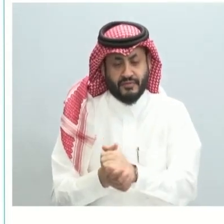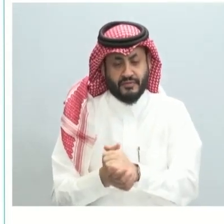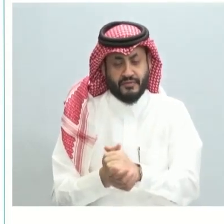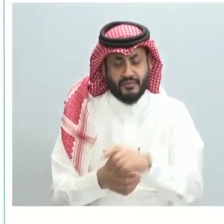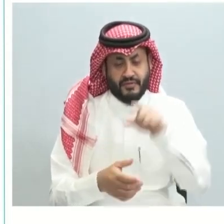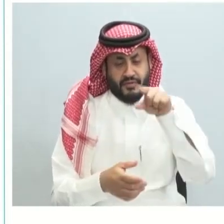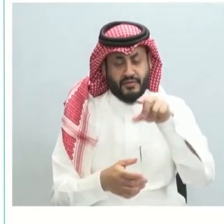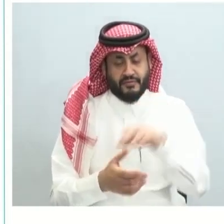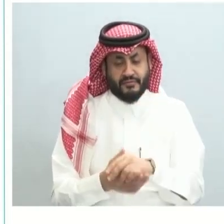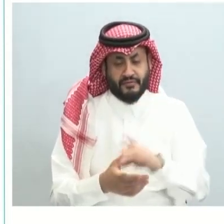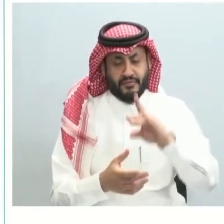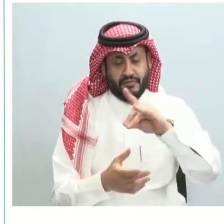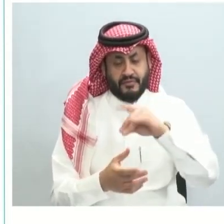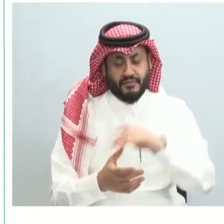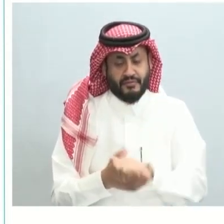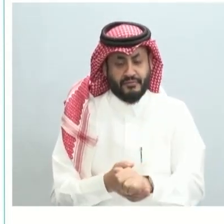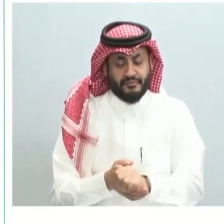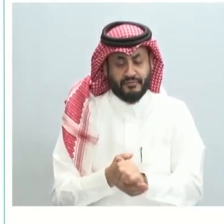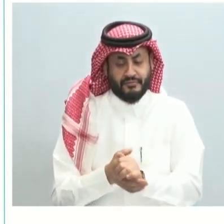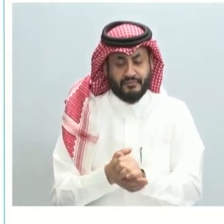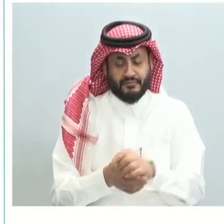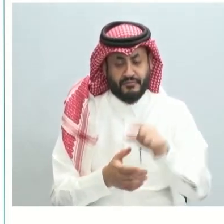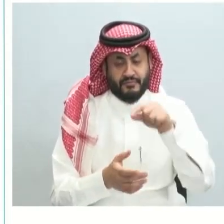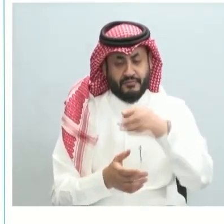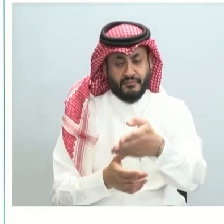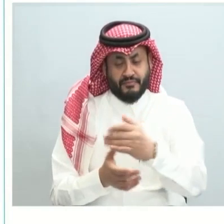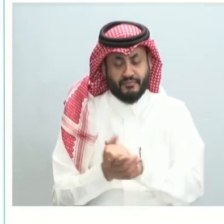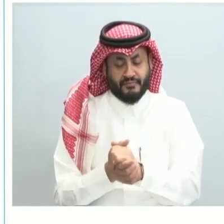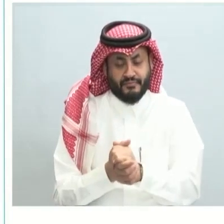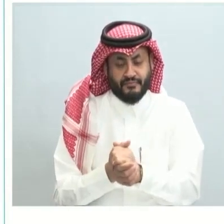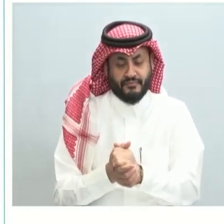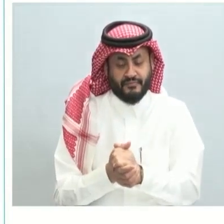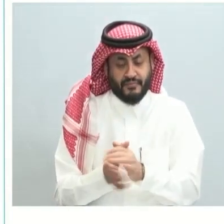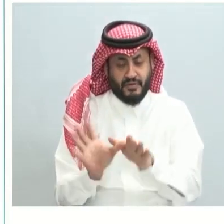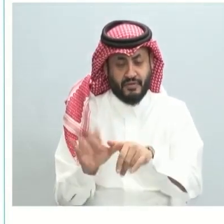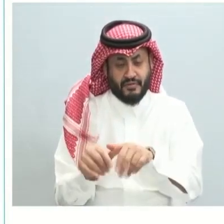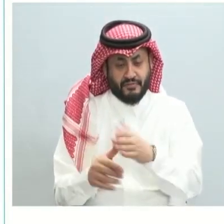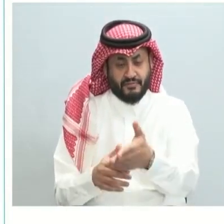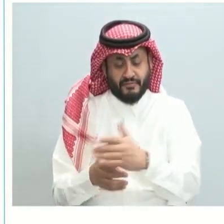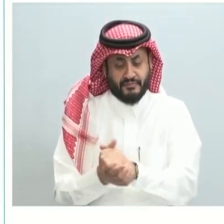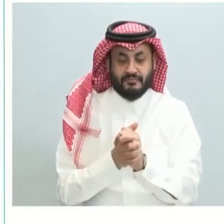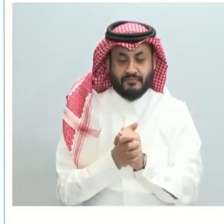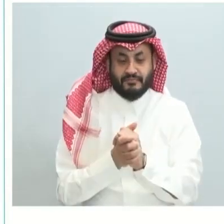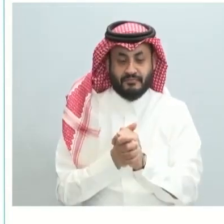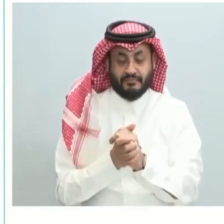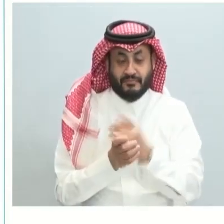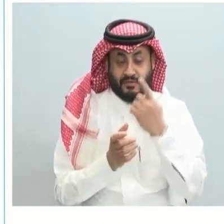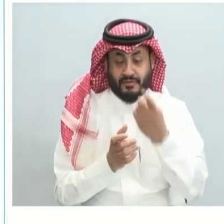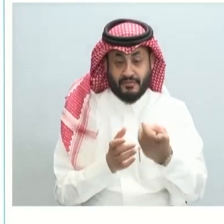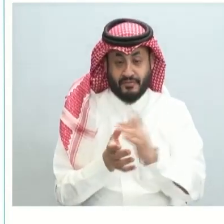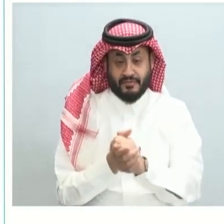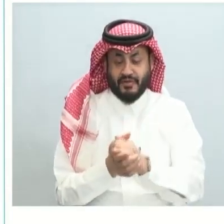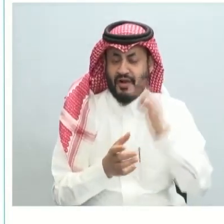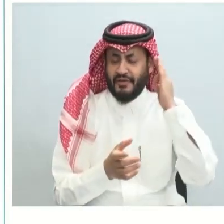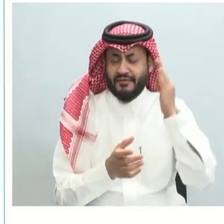have a picture of an animal as well, or a bird to be more specific. So now